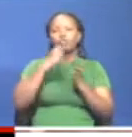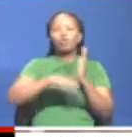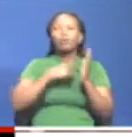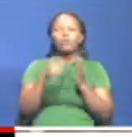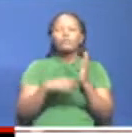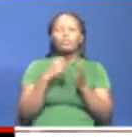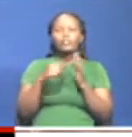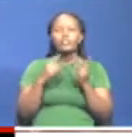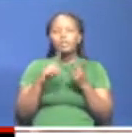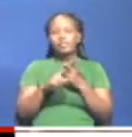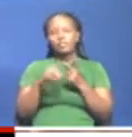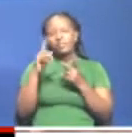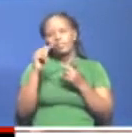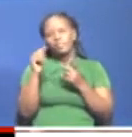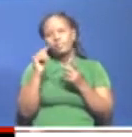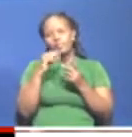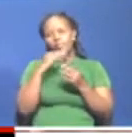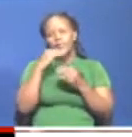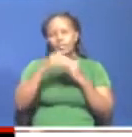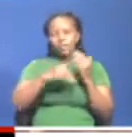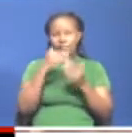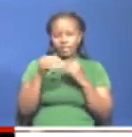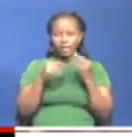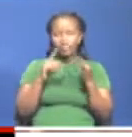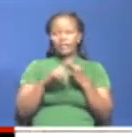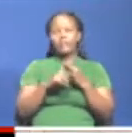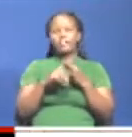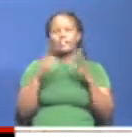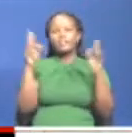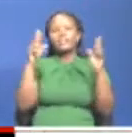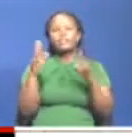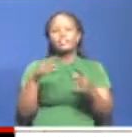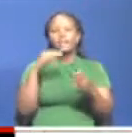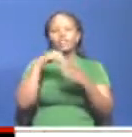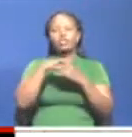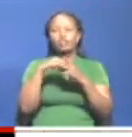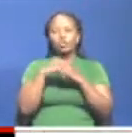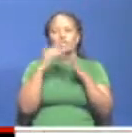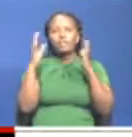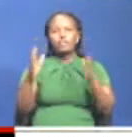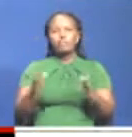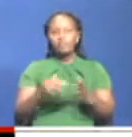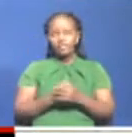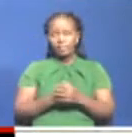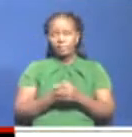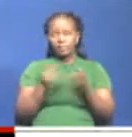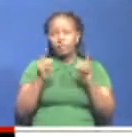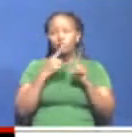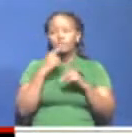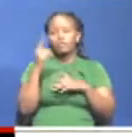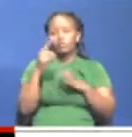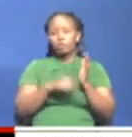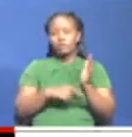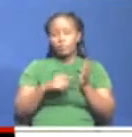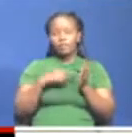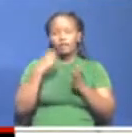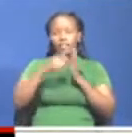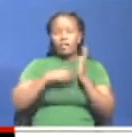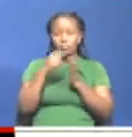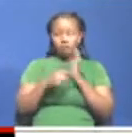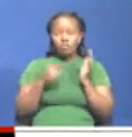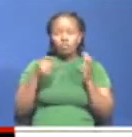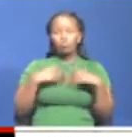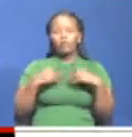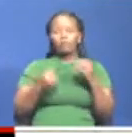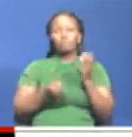textiles na international investors. Samboja says the export processing zone will create over